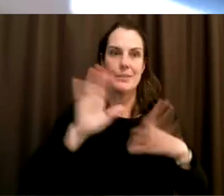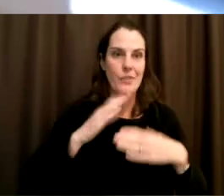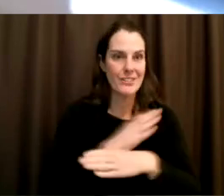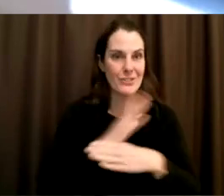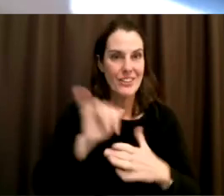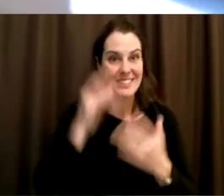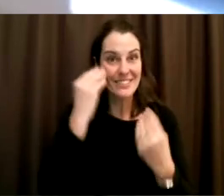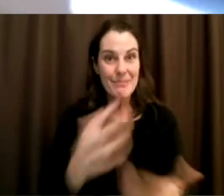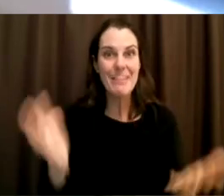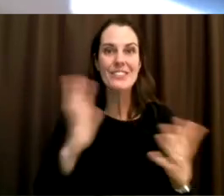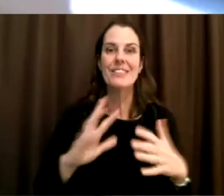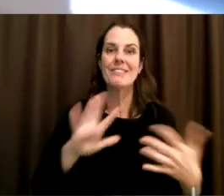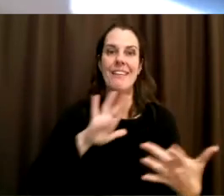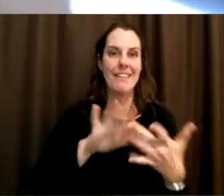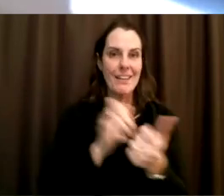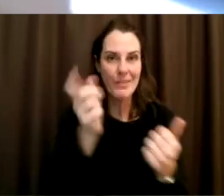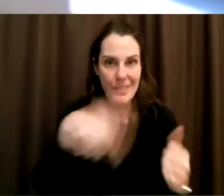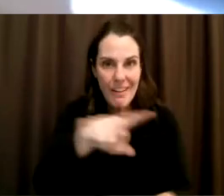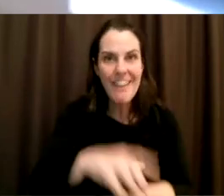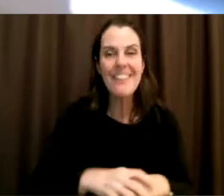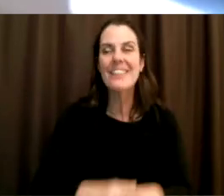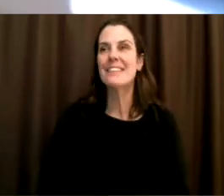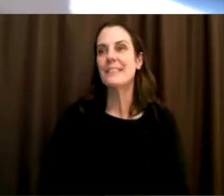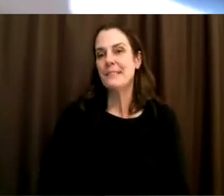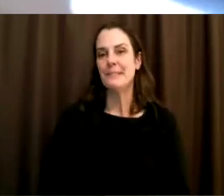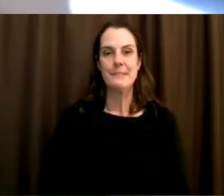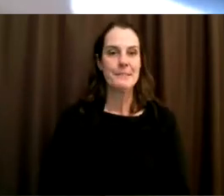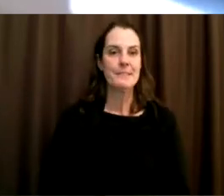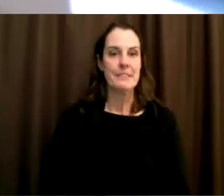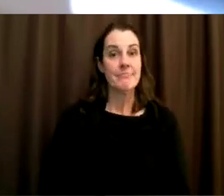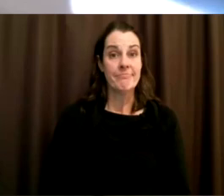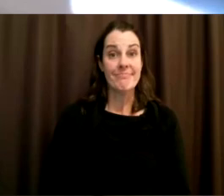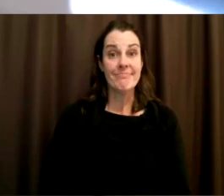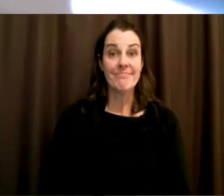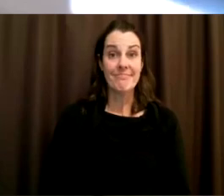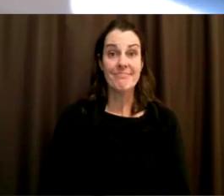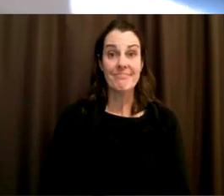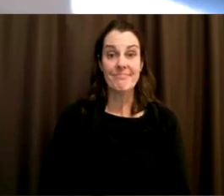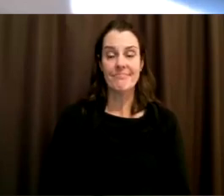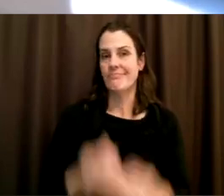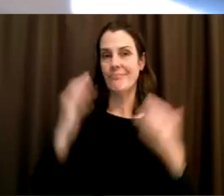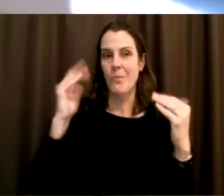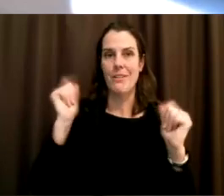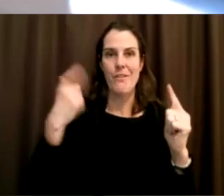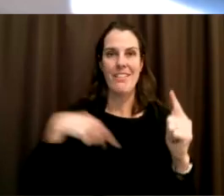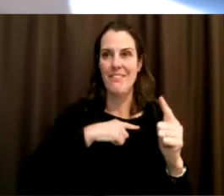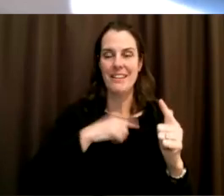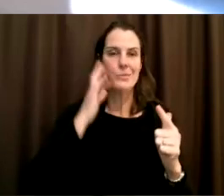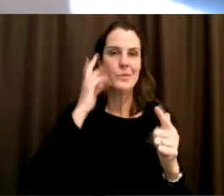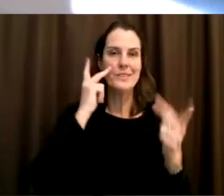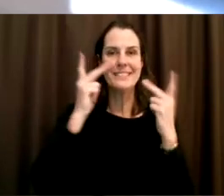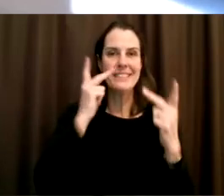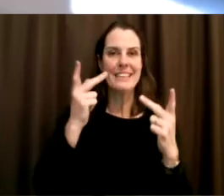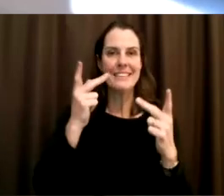this information and connect with y'all. And yeah, hope that all of our paths cross again.